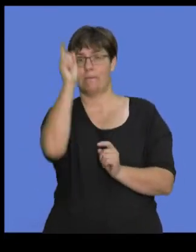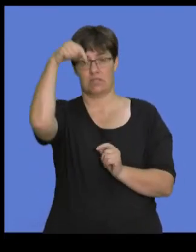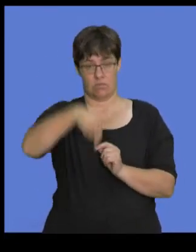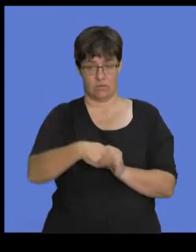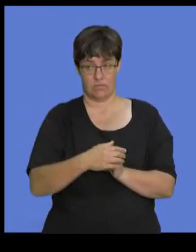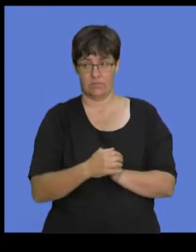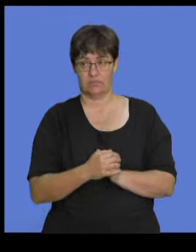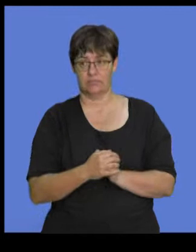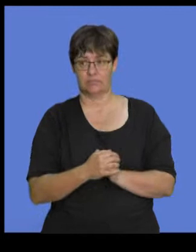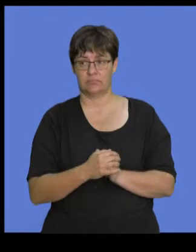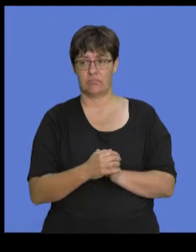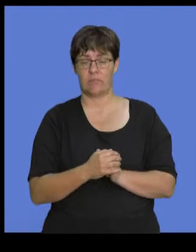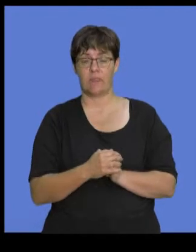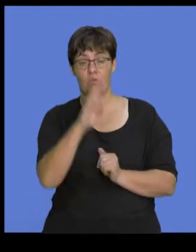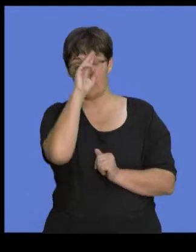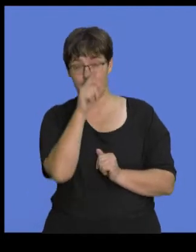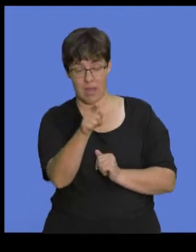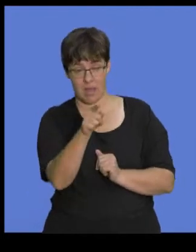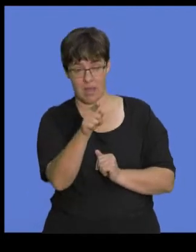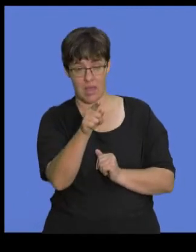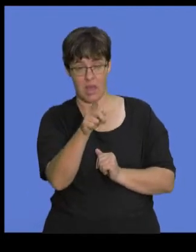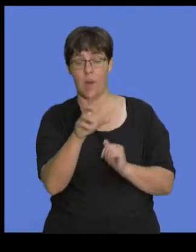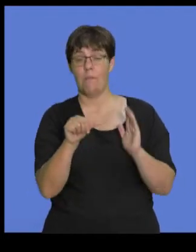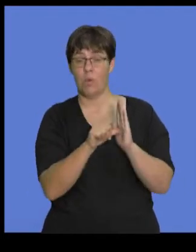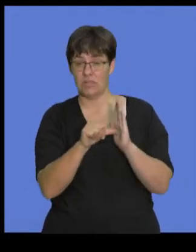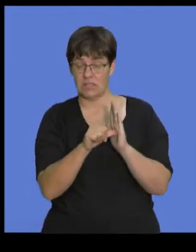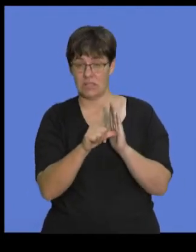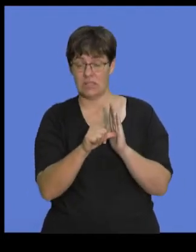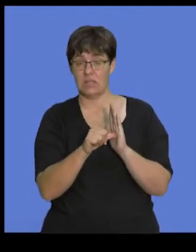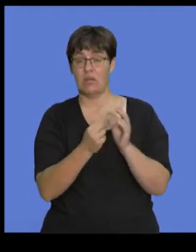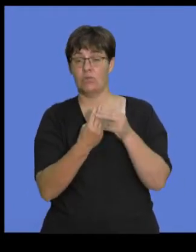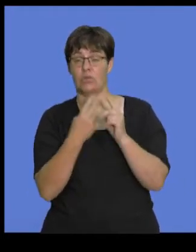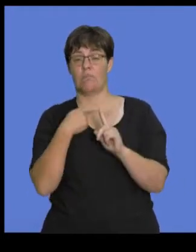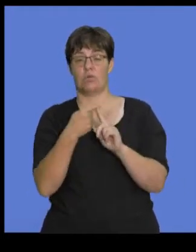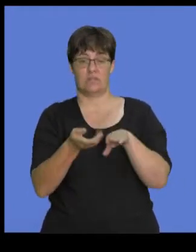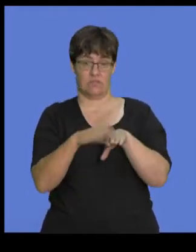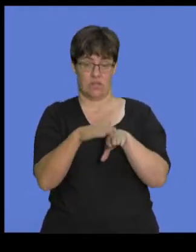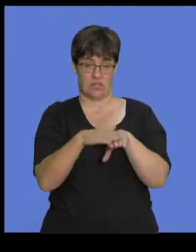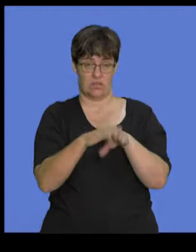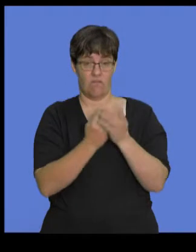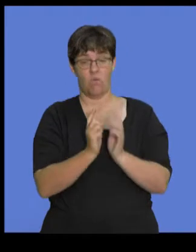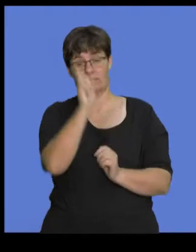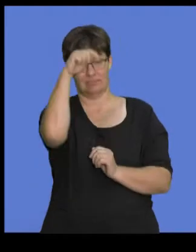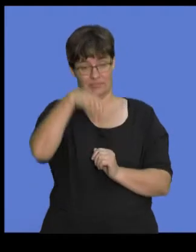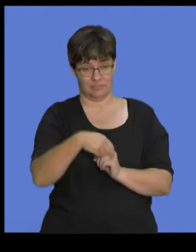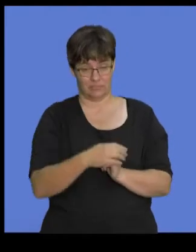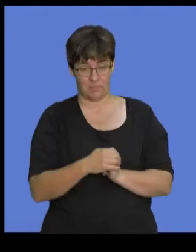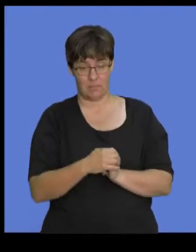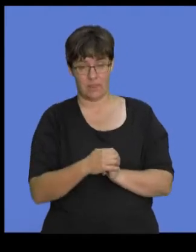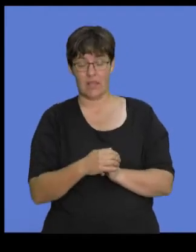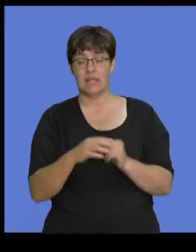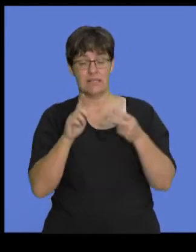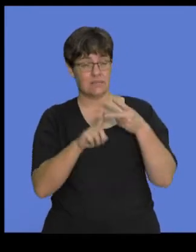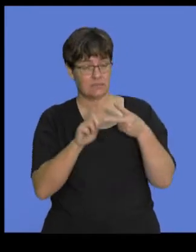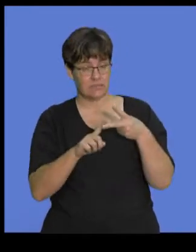direction, okay? And remember the significance of the unit positive charge in terms of the direction. So we'd